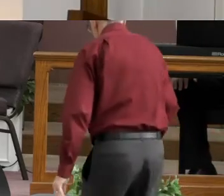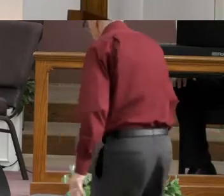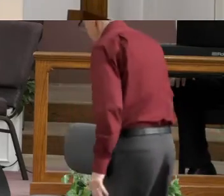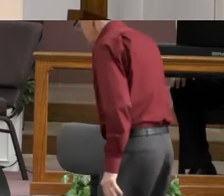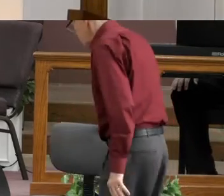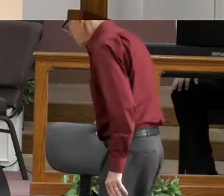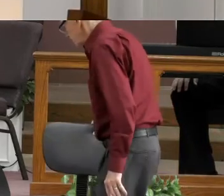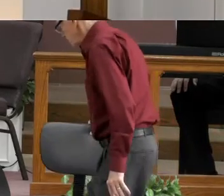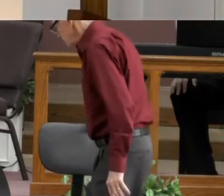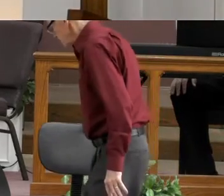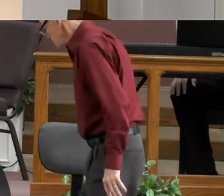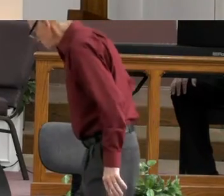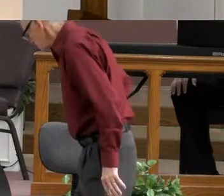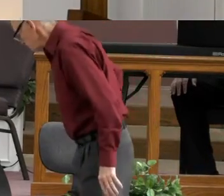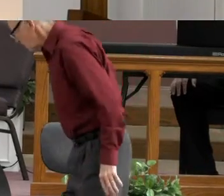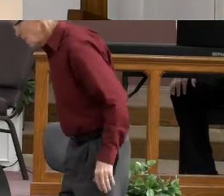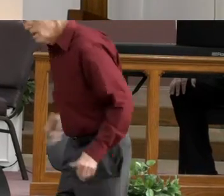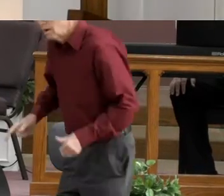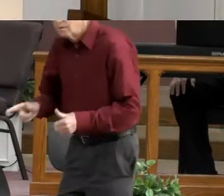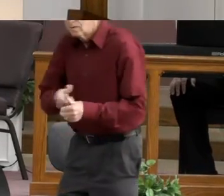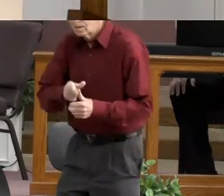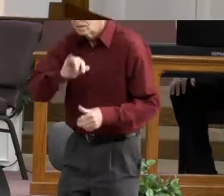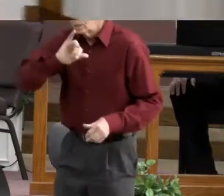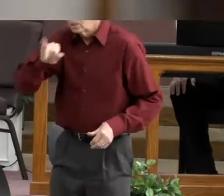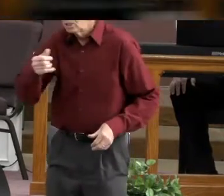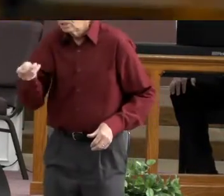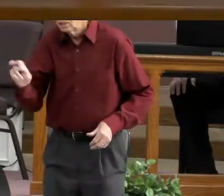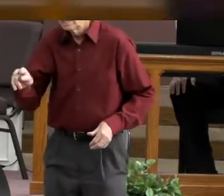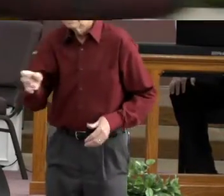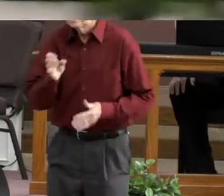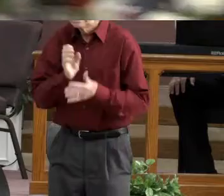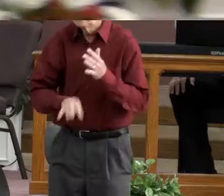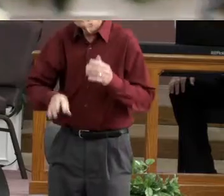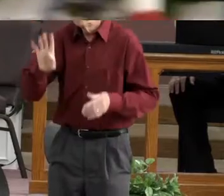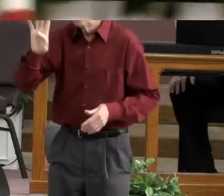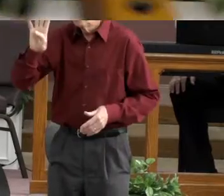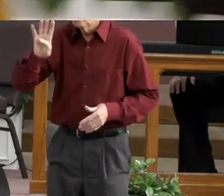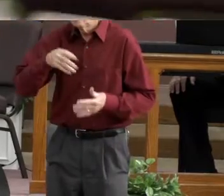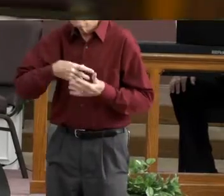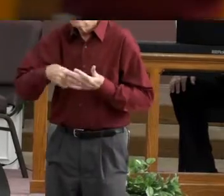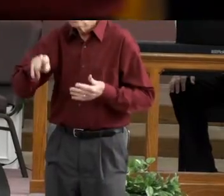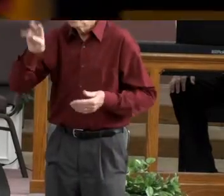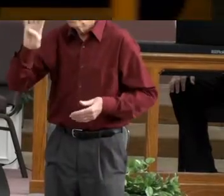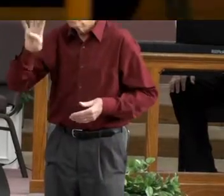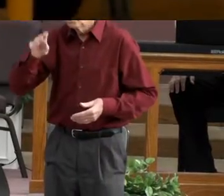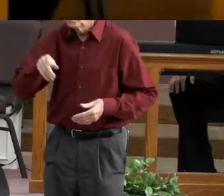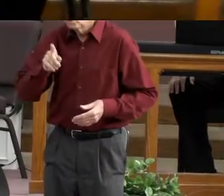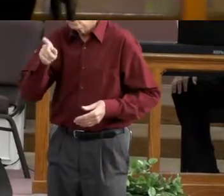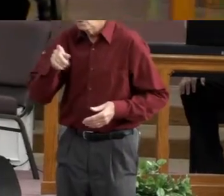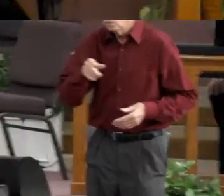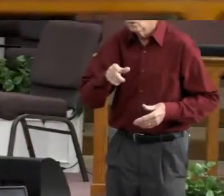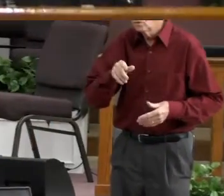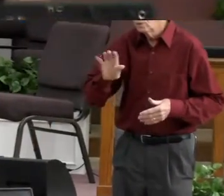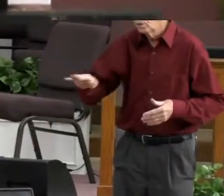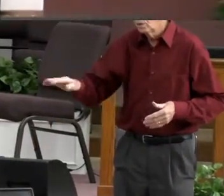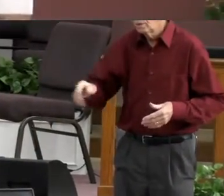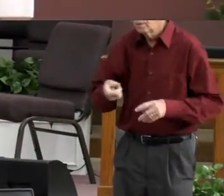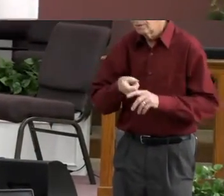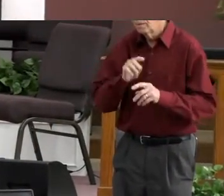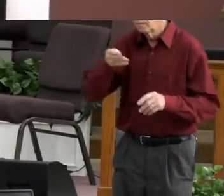Amen. 1 John chapter 4, verse 4 says, "You, dear children, are from